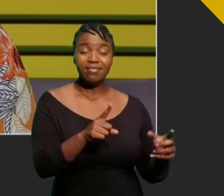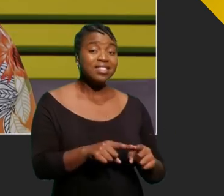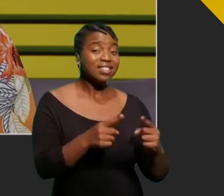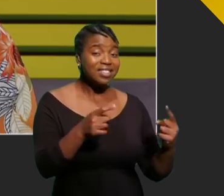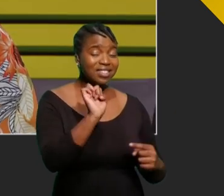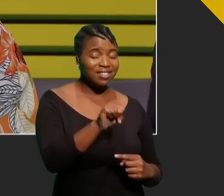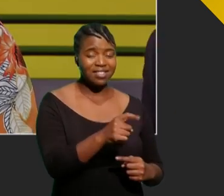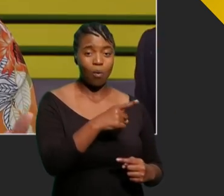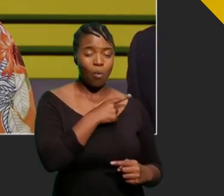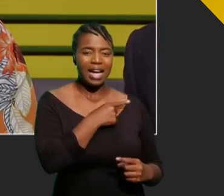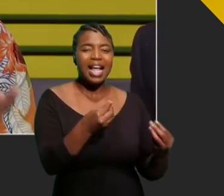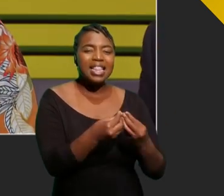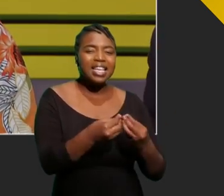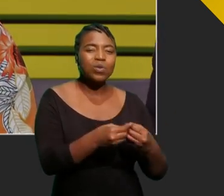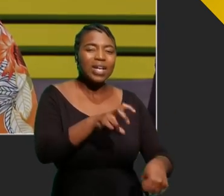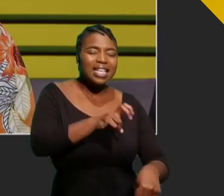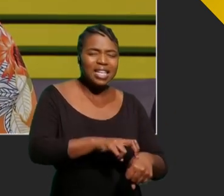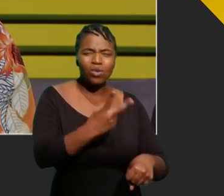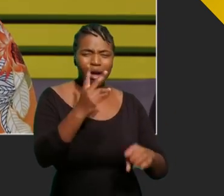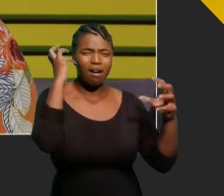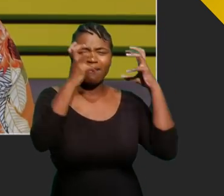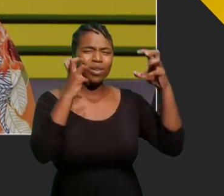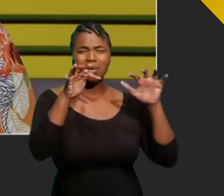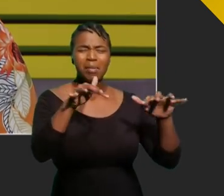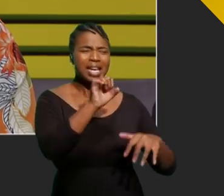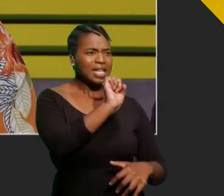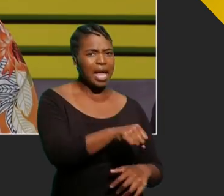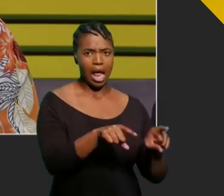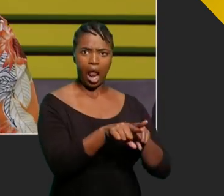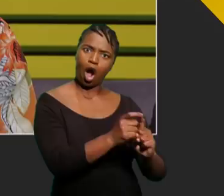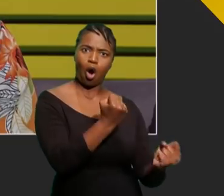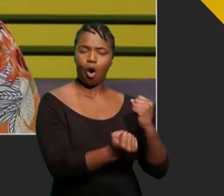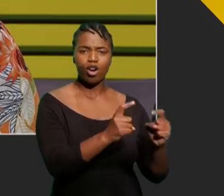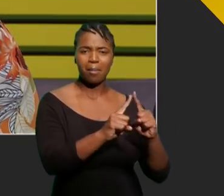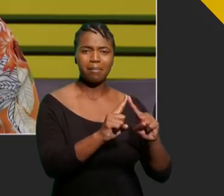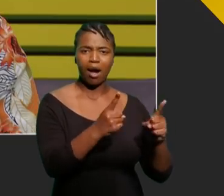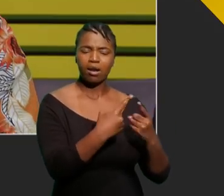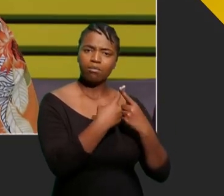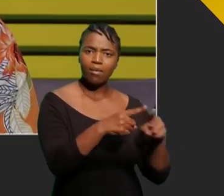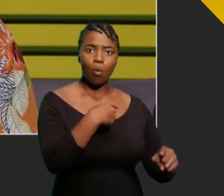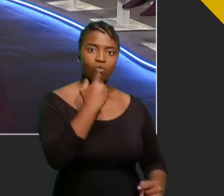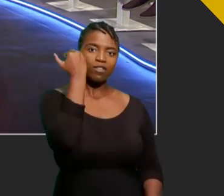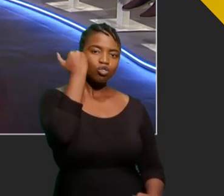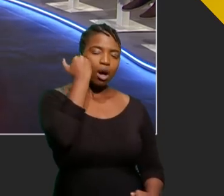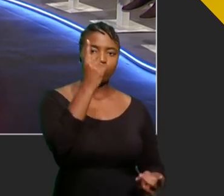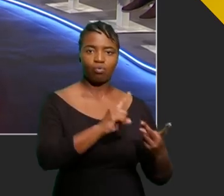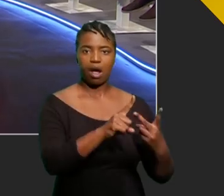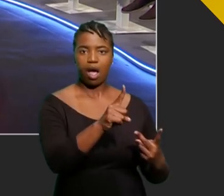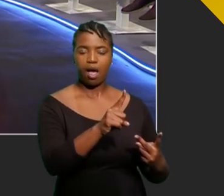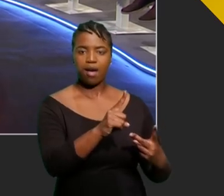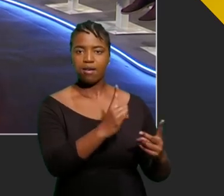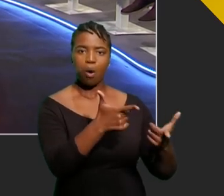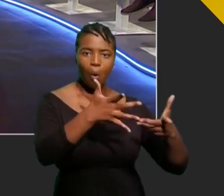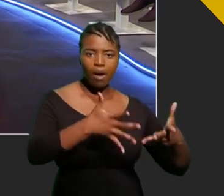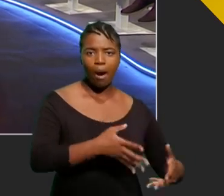an inquest. Yes. And these are the things that actually keep us confused, because we're like, yes, it looked like it. There was a presiding judge. Yes. There was counsel to represent the Good